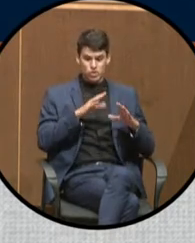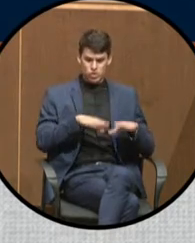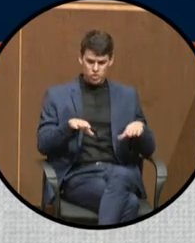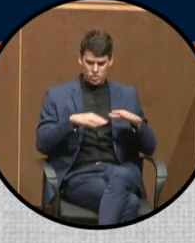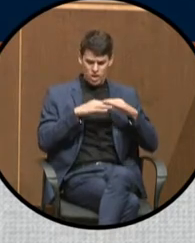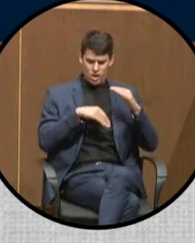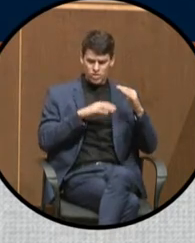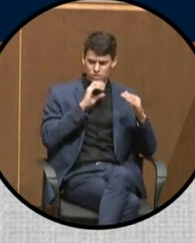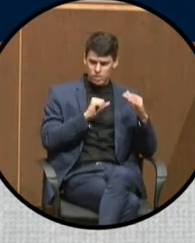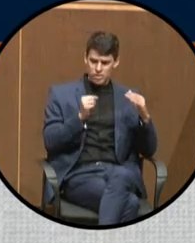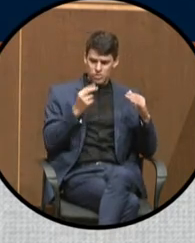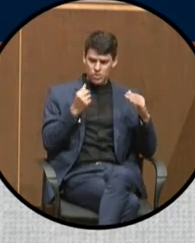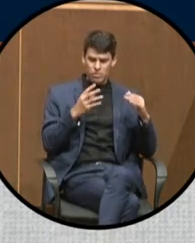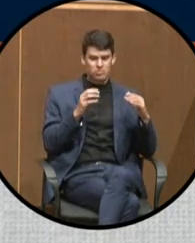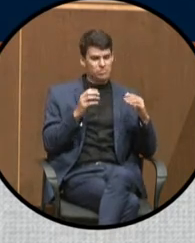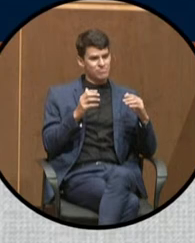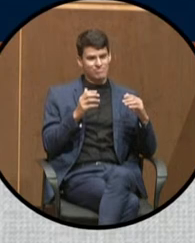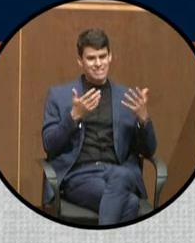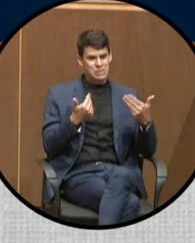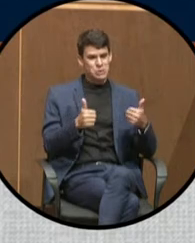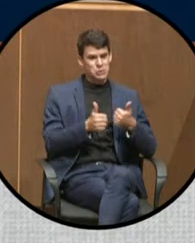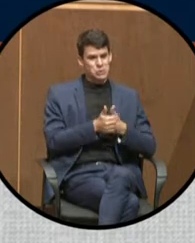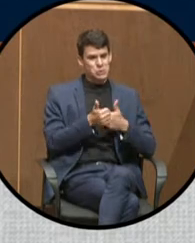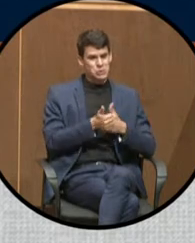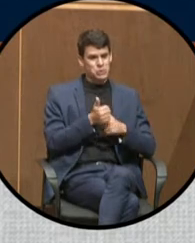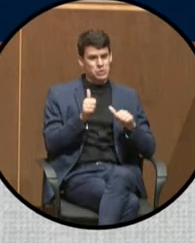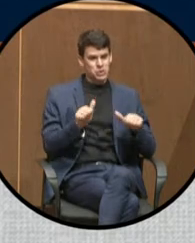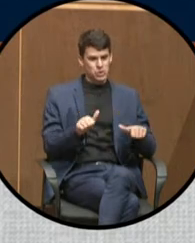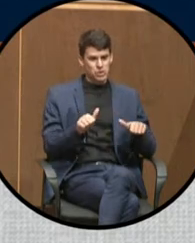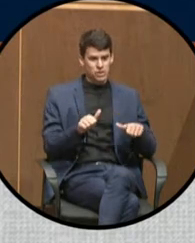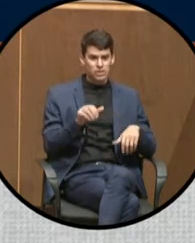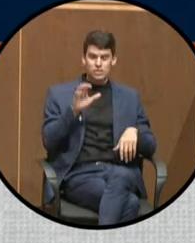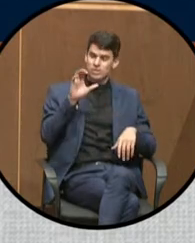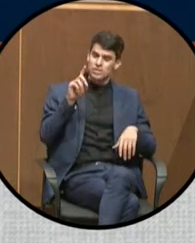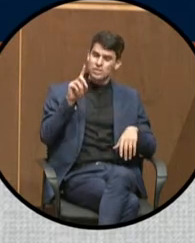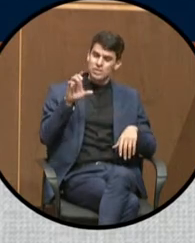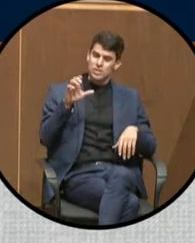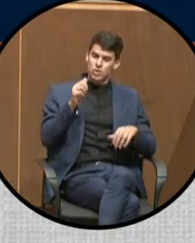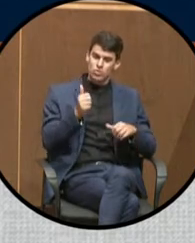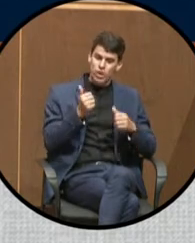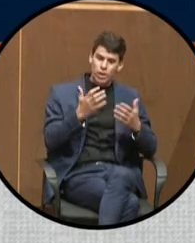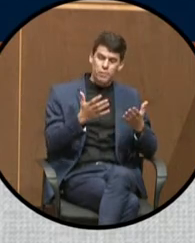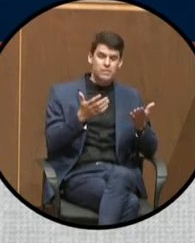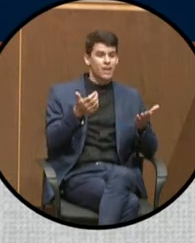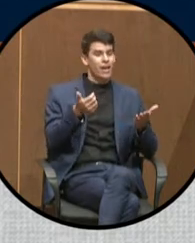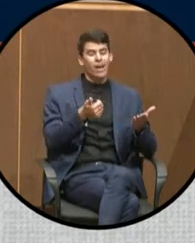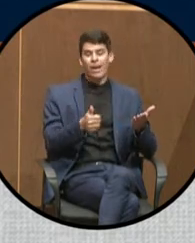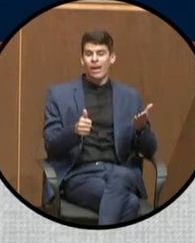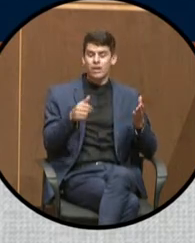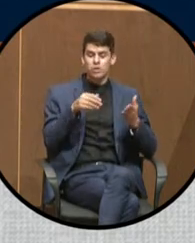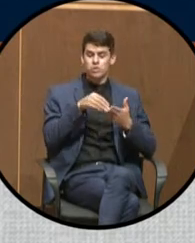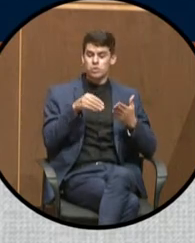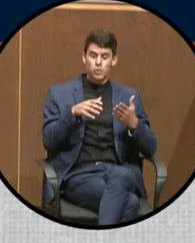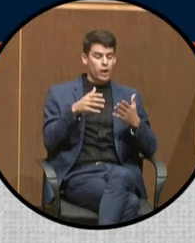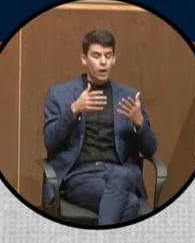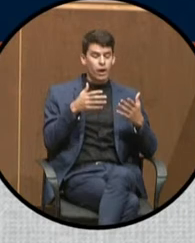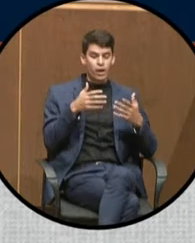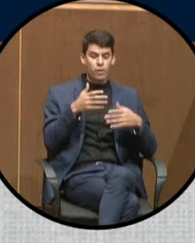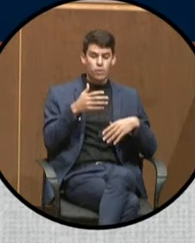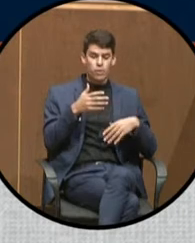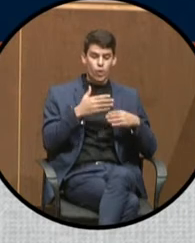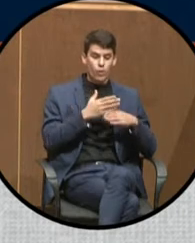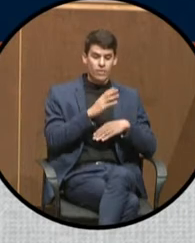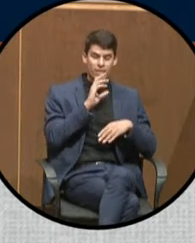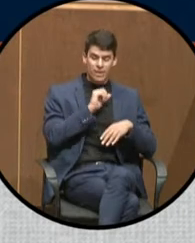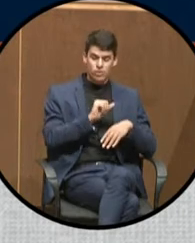adults that teach them could be irresponsible and dangerous. The CDC recommends that anyone over the age of 2 who isn't fully